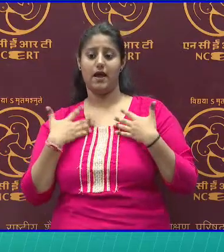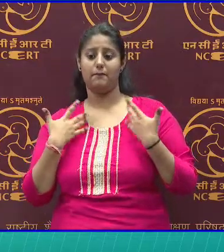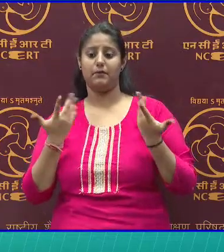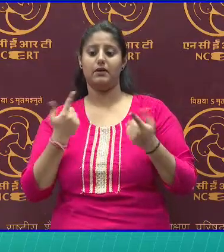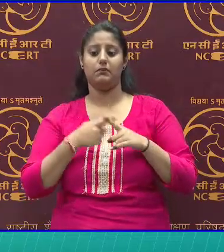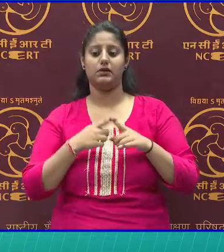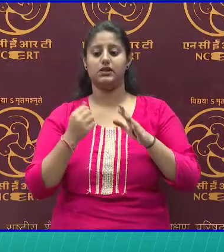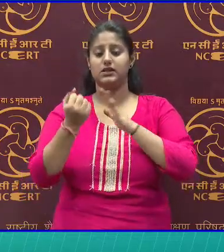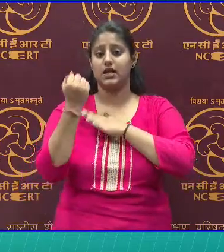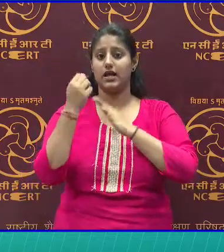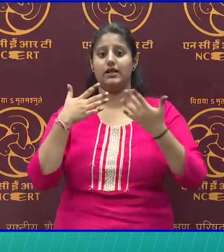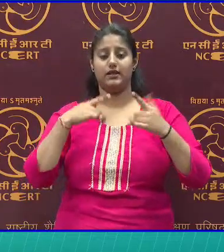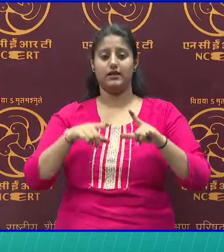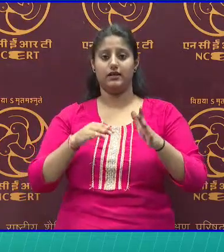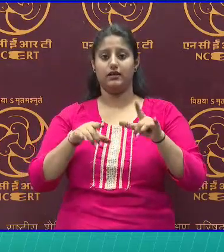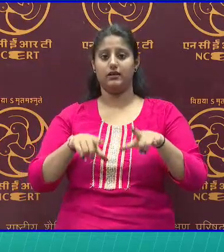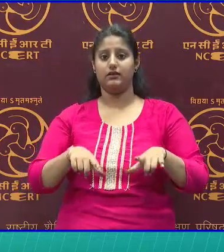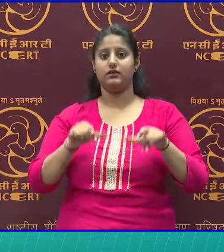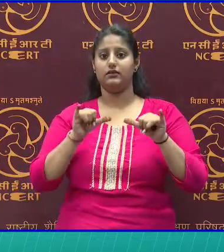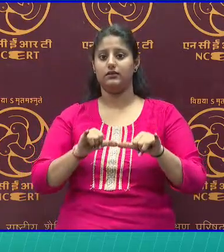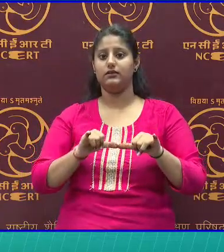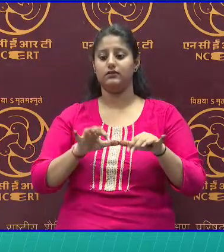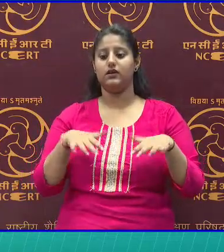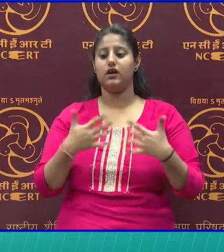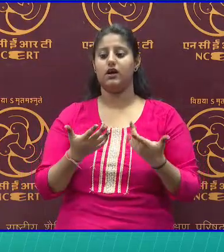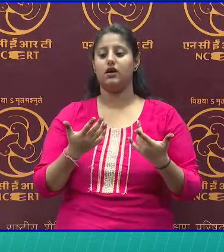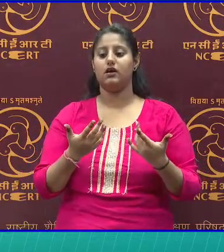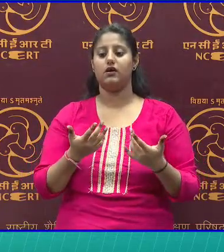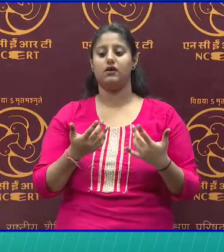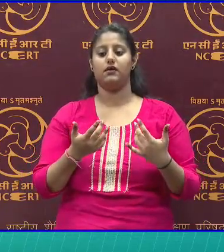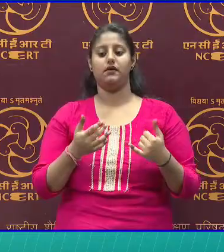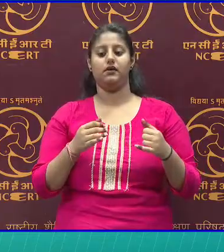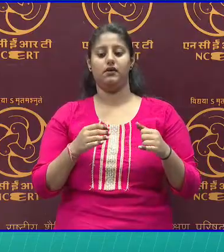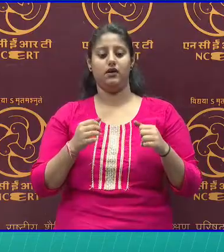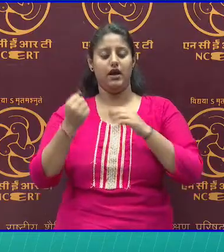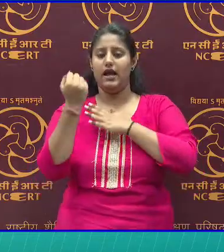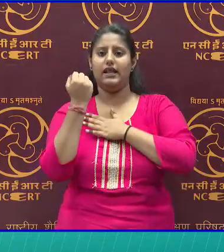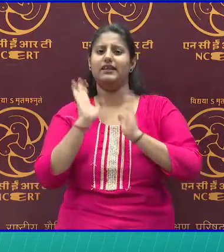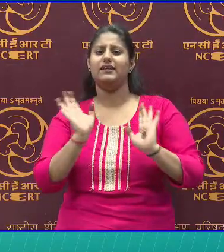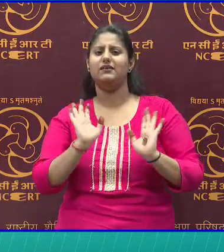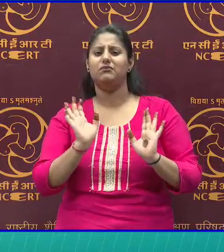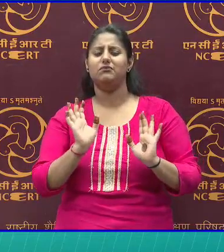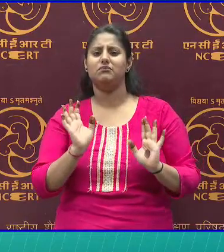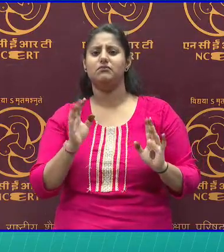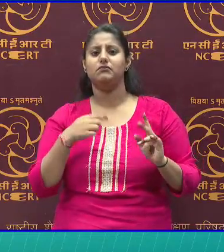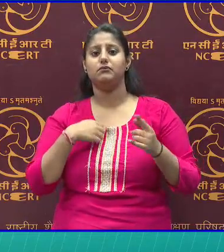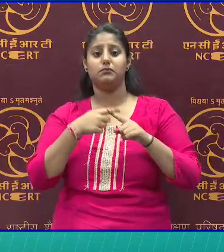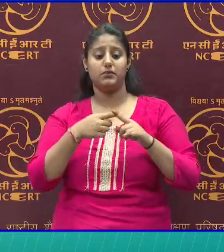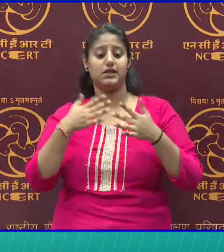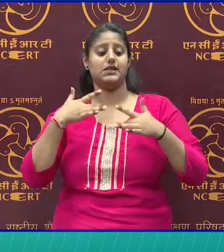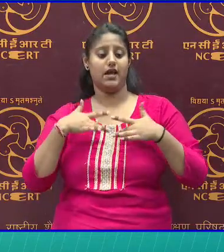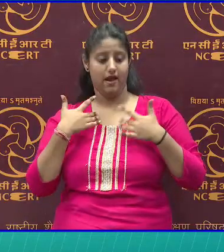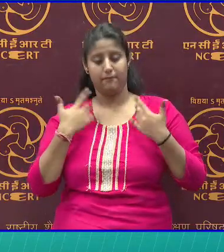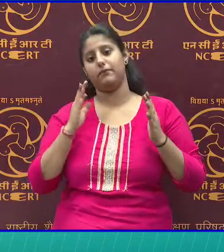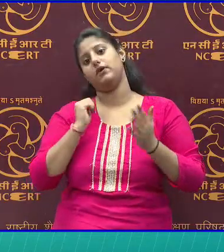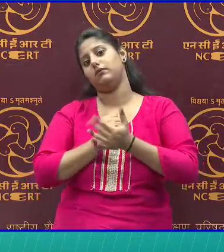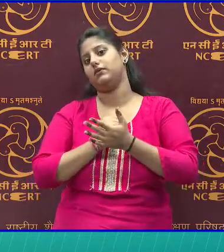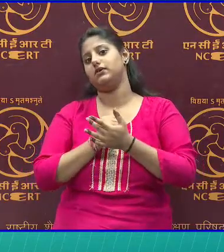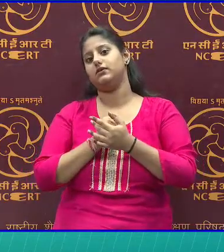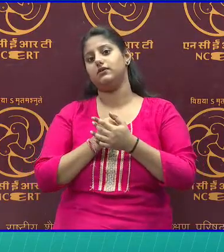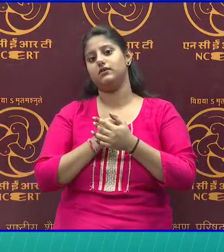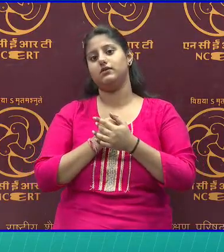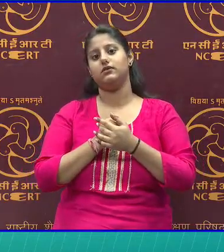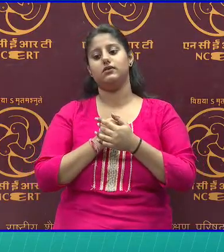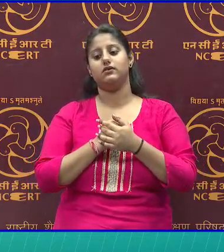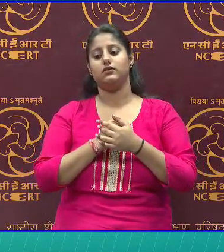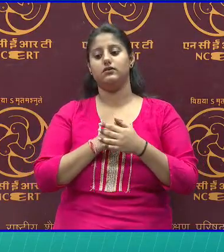living, here there is a mentioning of how it's not only healthy, it's that how it can be happy as well. So basically,